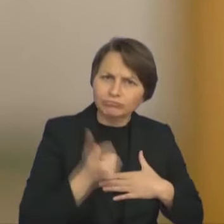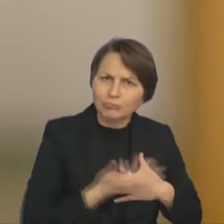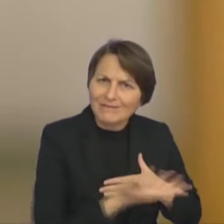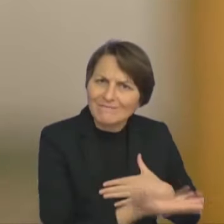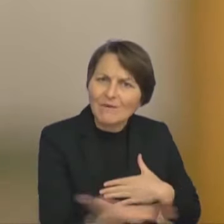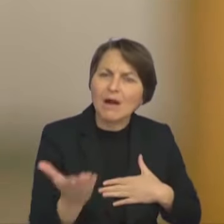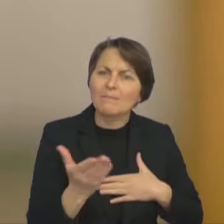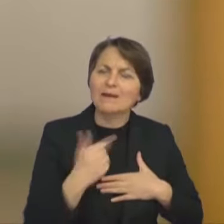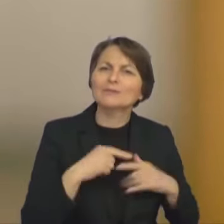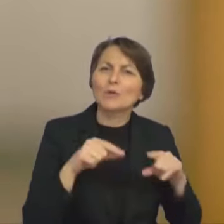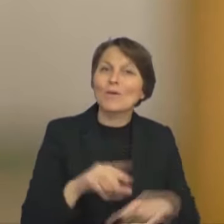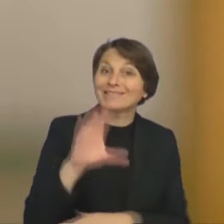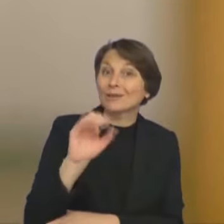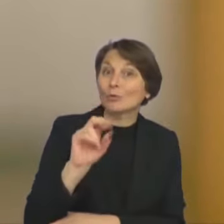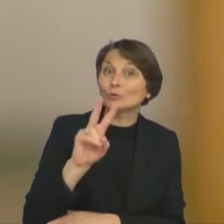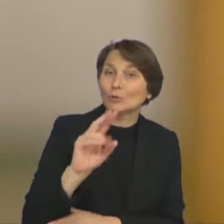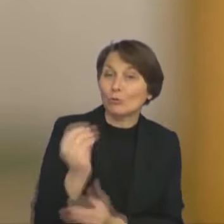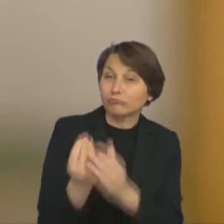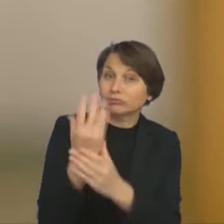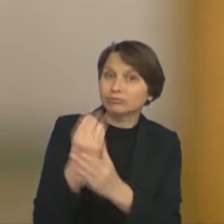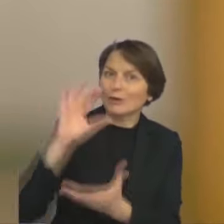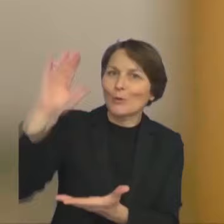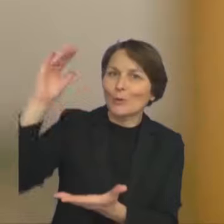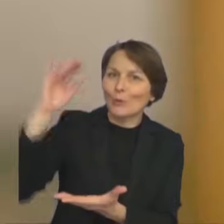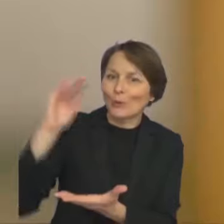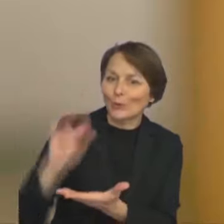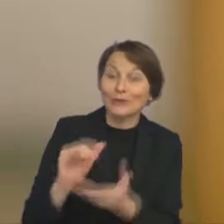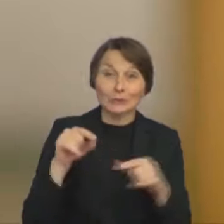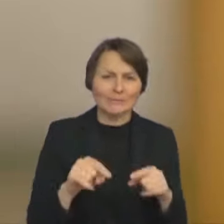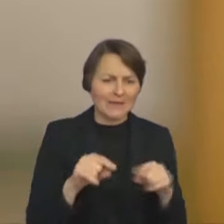its carbon footprint. So the image I have of the Renault Group today is